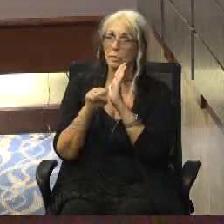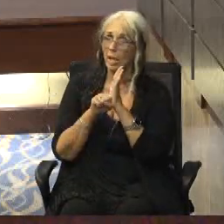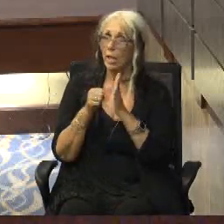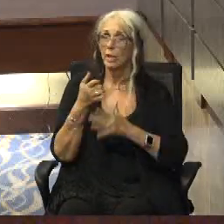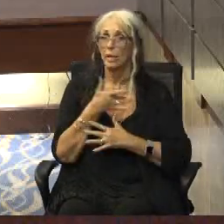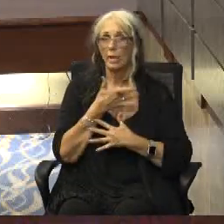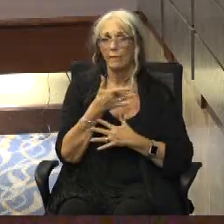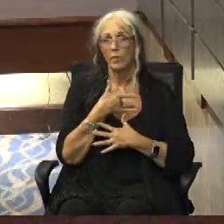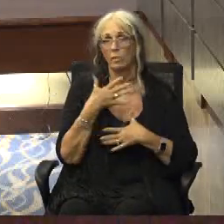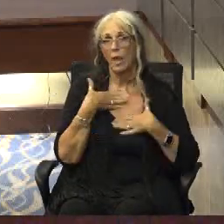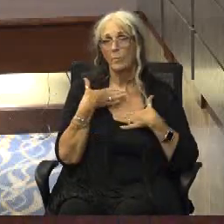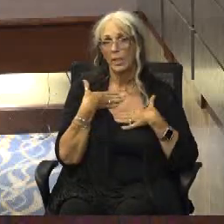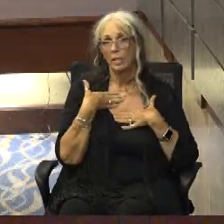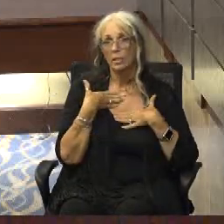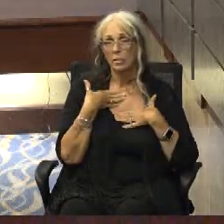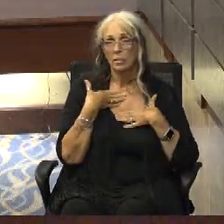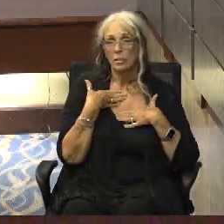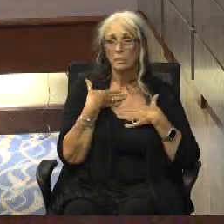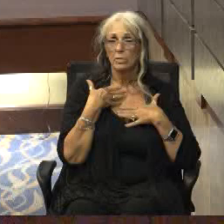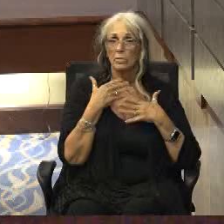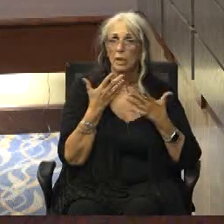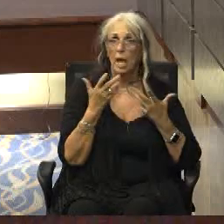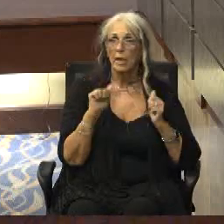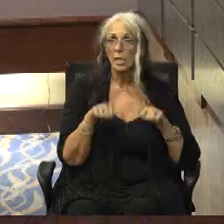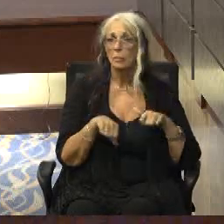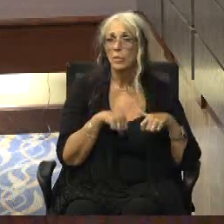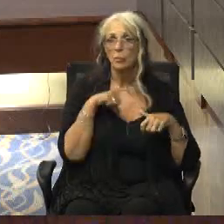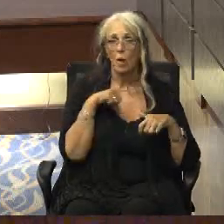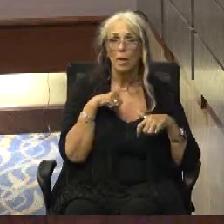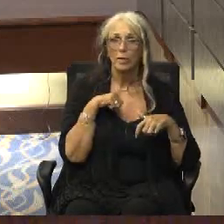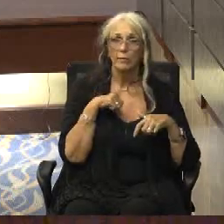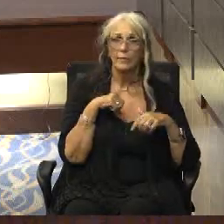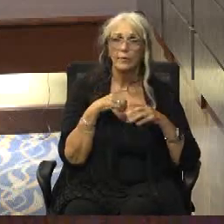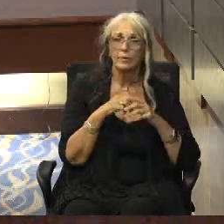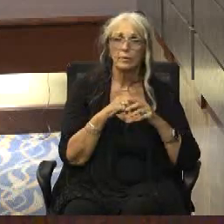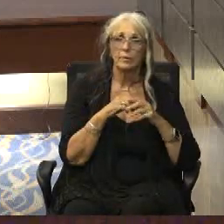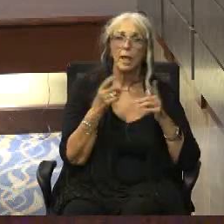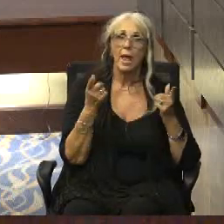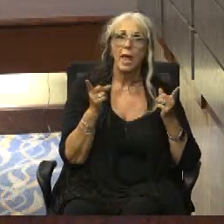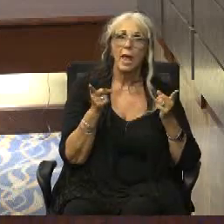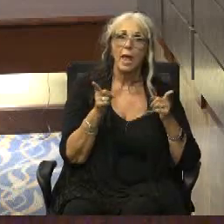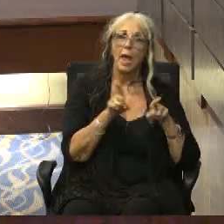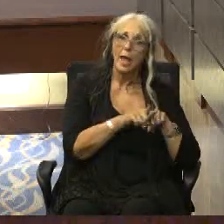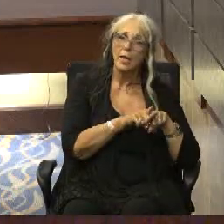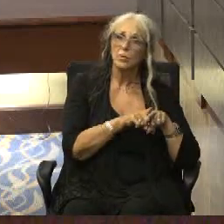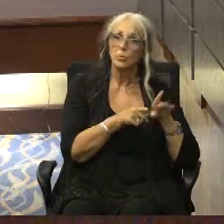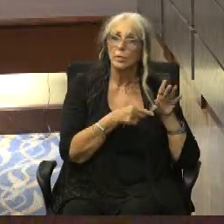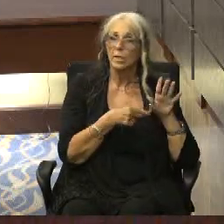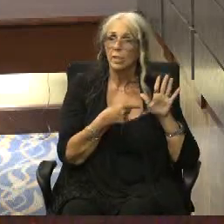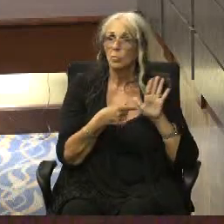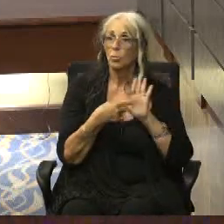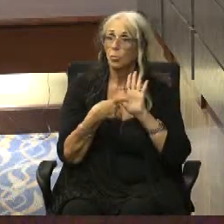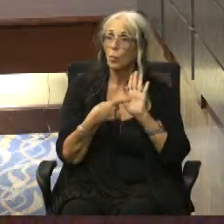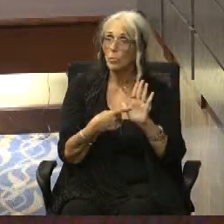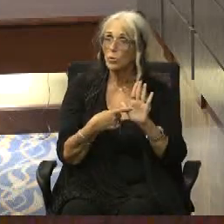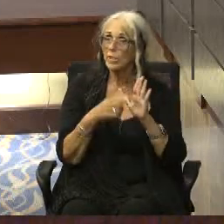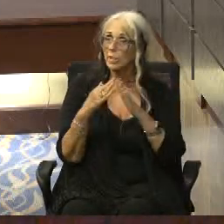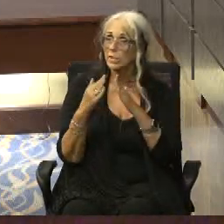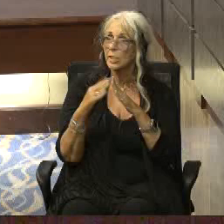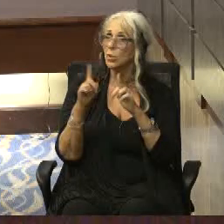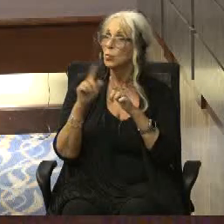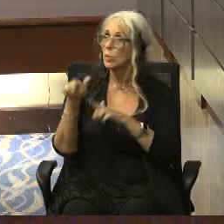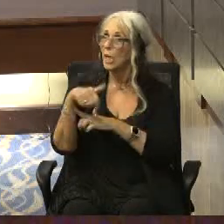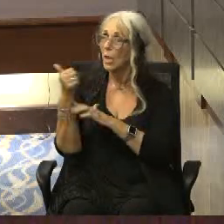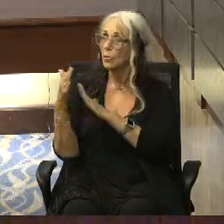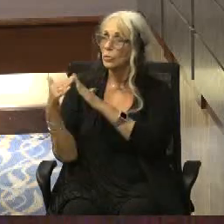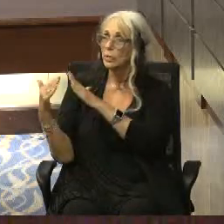feel really happy that this is something I can be really proud of as we are presenting our city to others. So thank you guys for